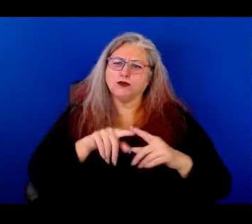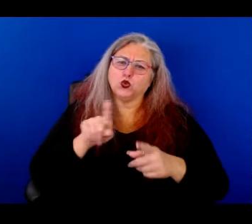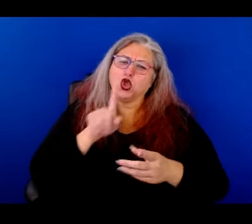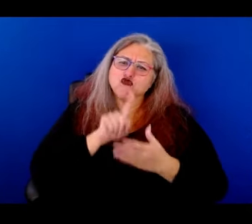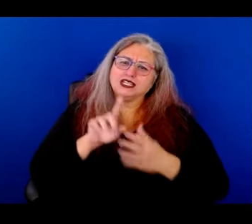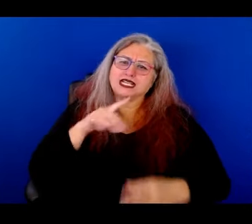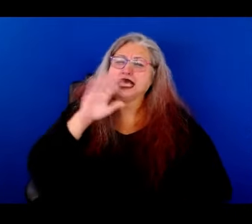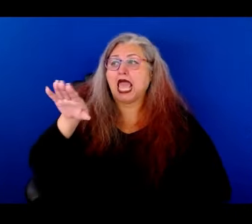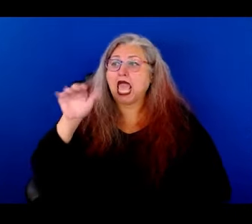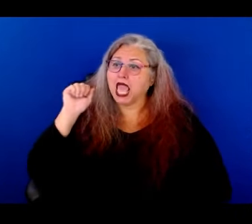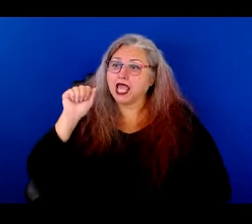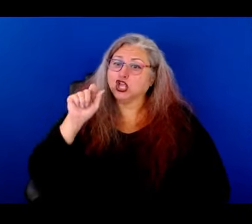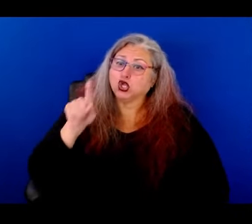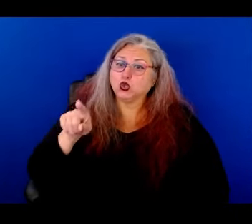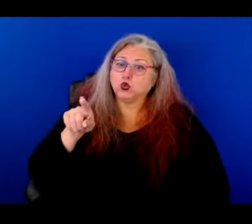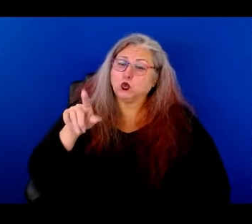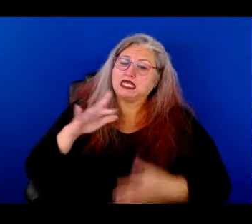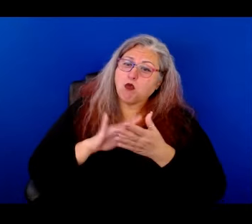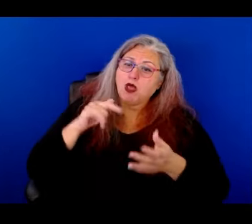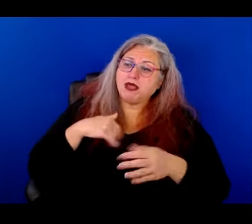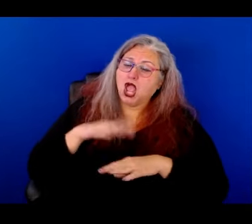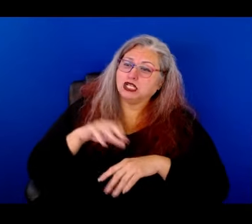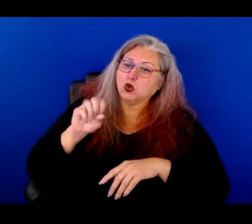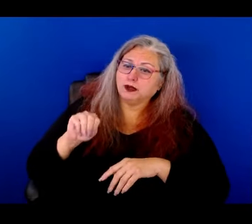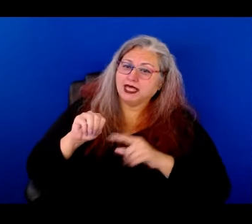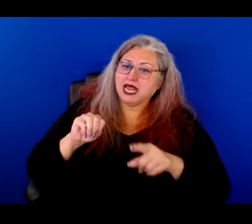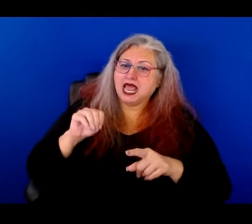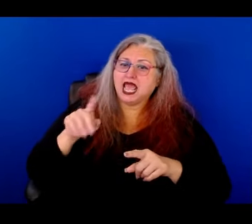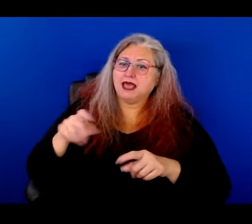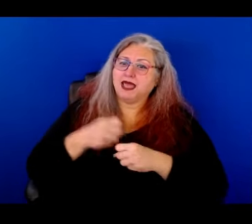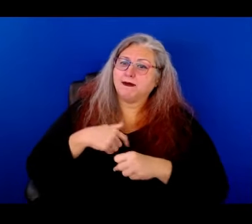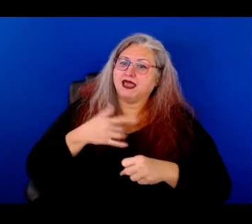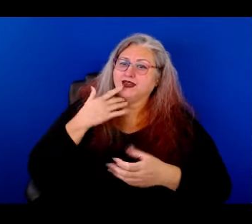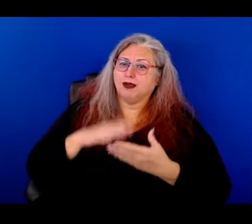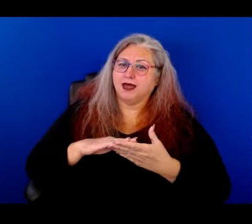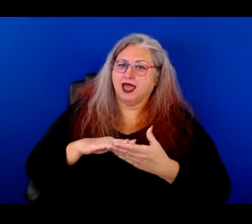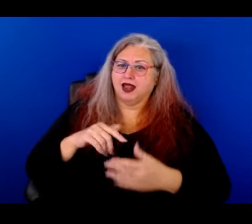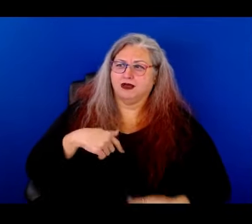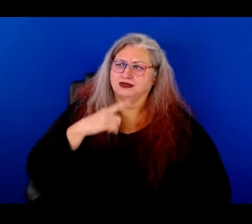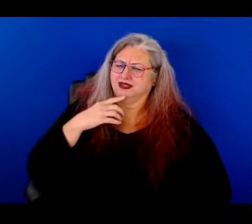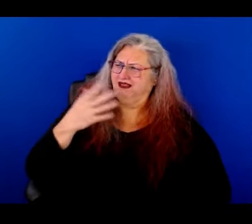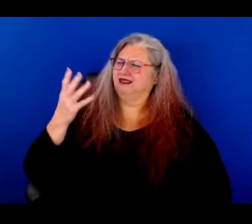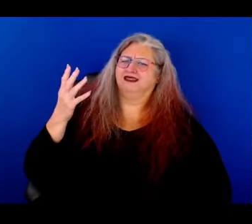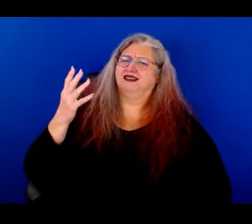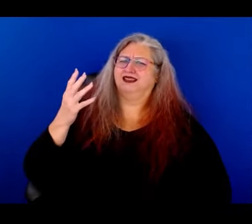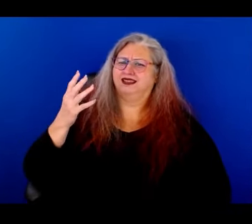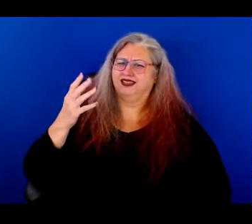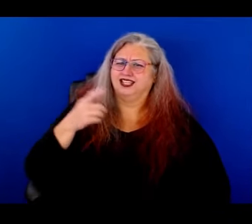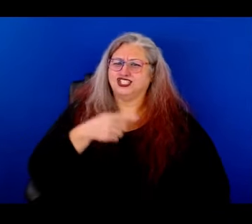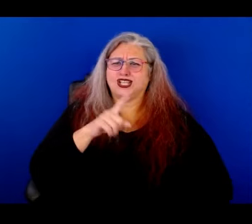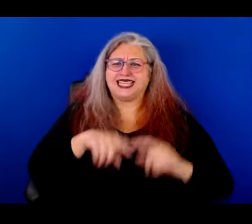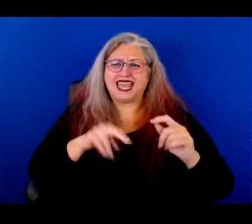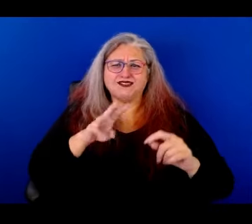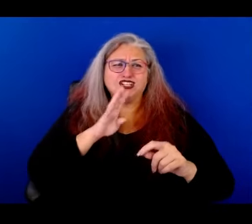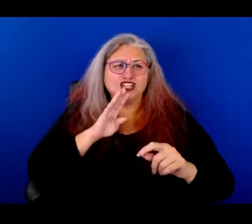her crush and say, hey, you exploited me on social media and that made me feel bad? I was like, she can't